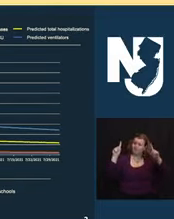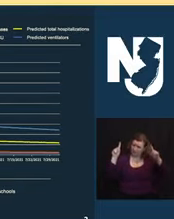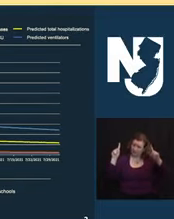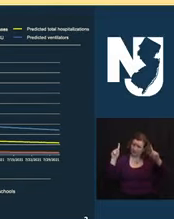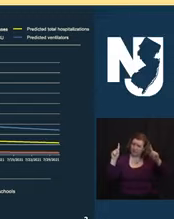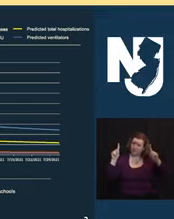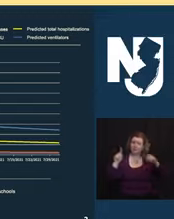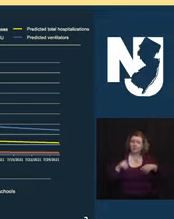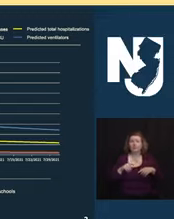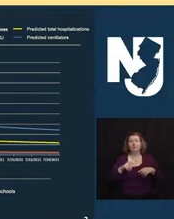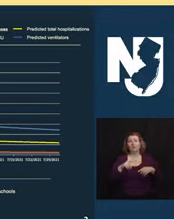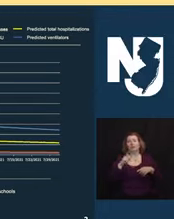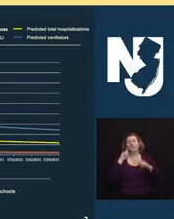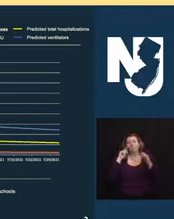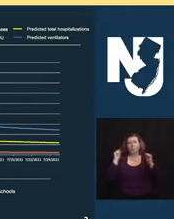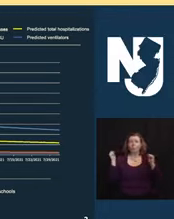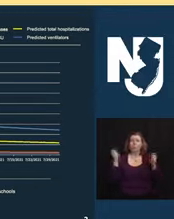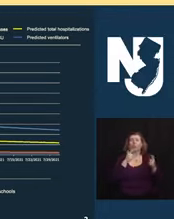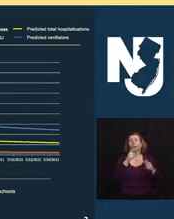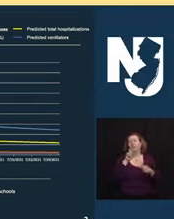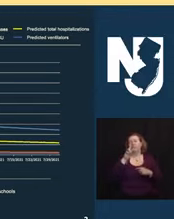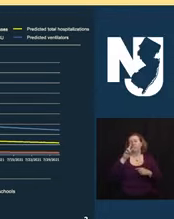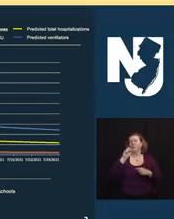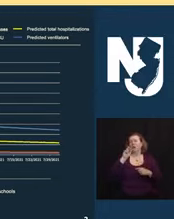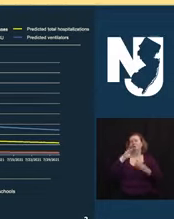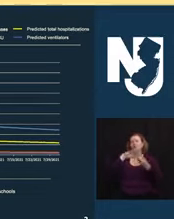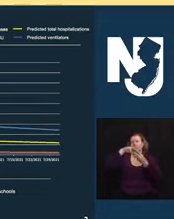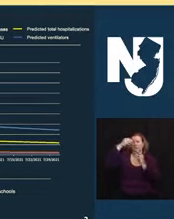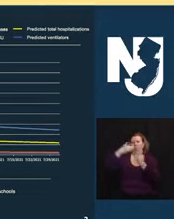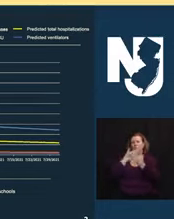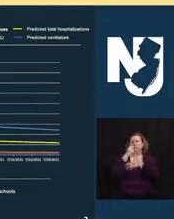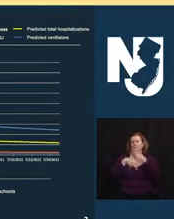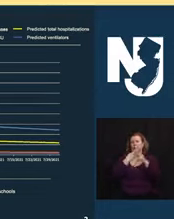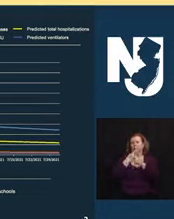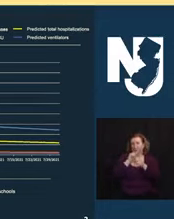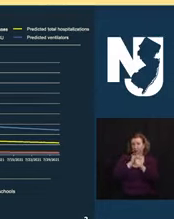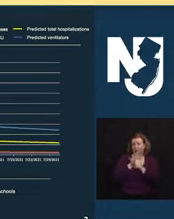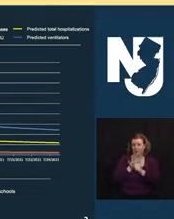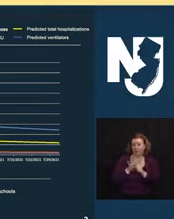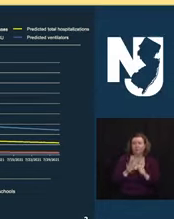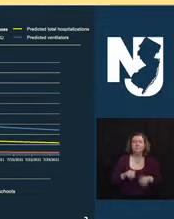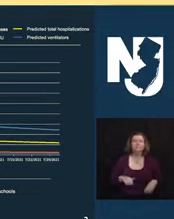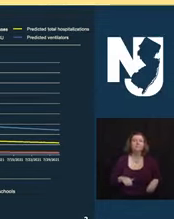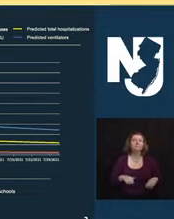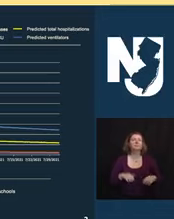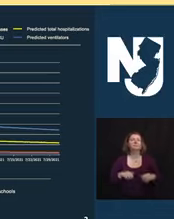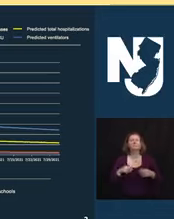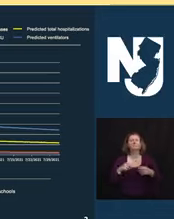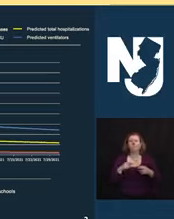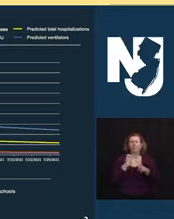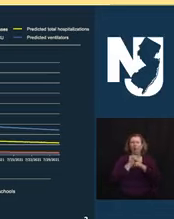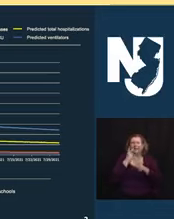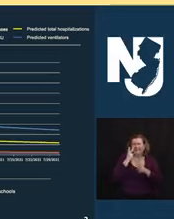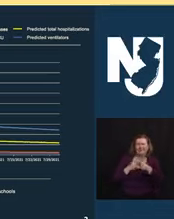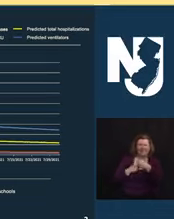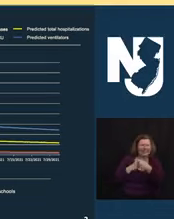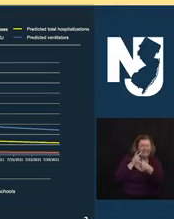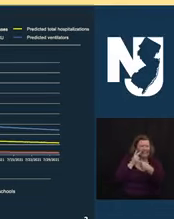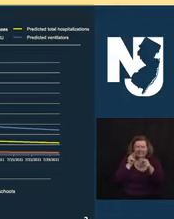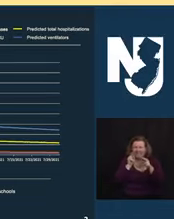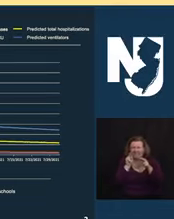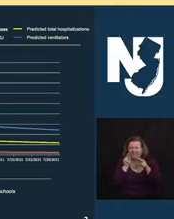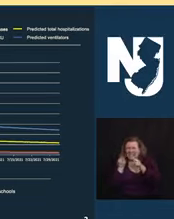all variants of the virus. I will help you out with the numbers because it's not necessarily the most readable chart, I